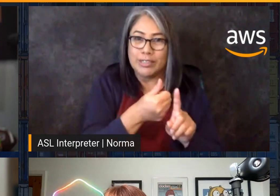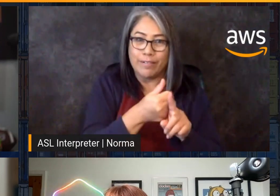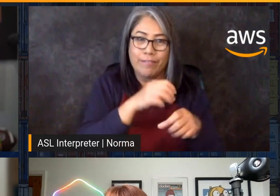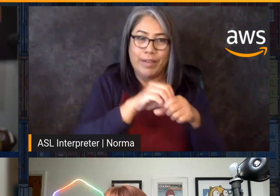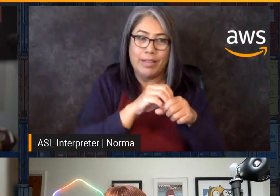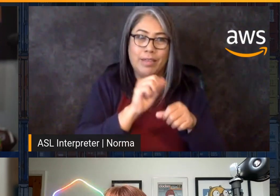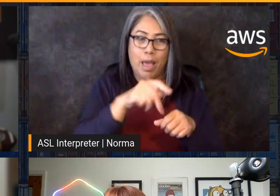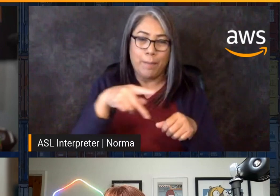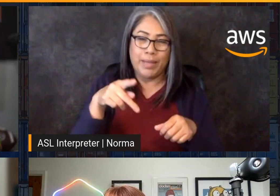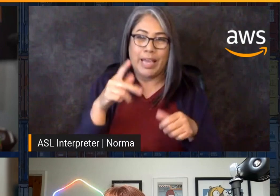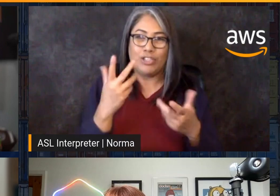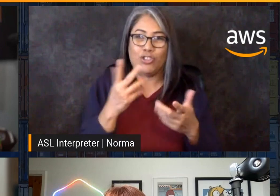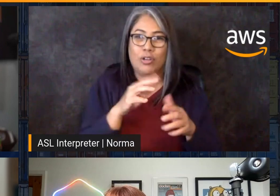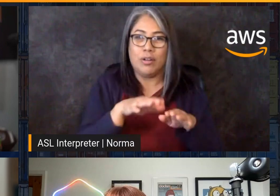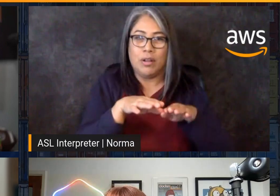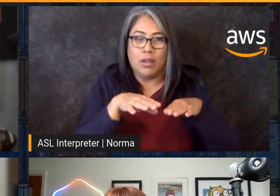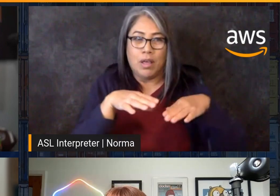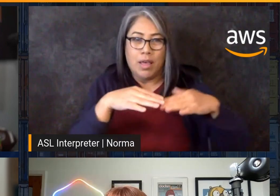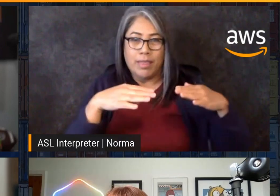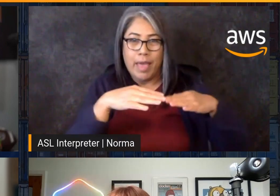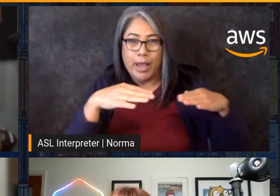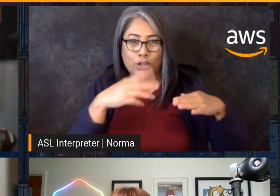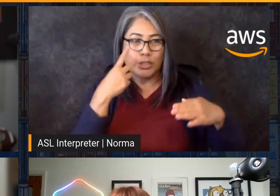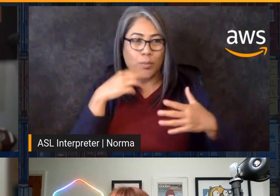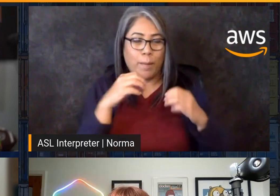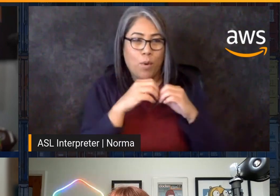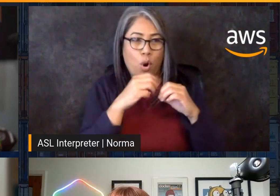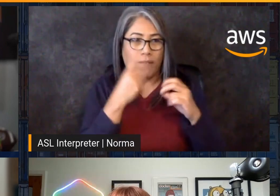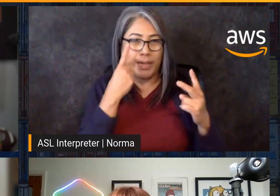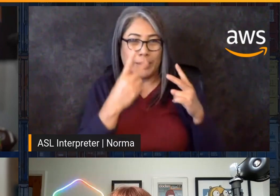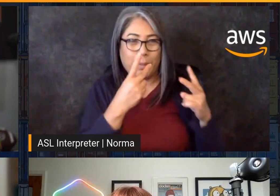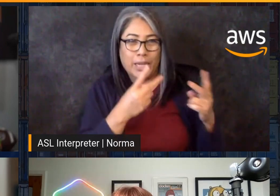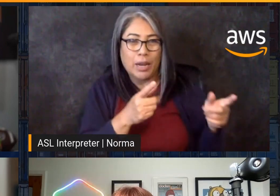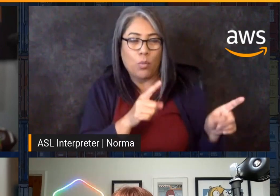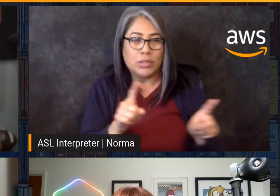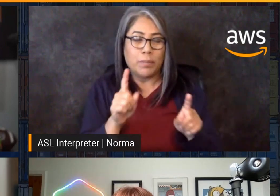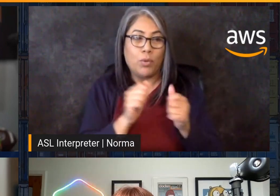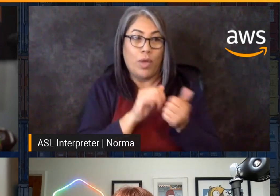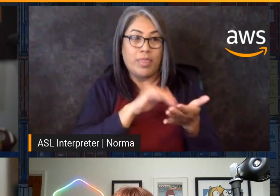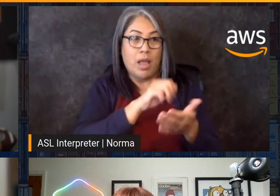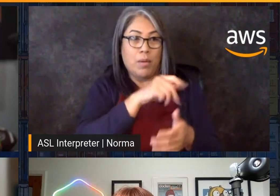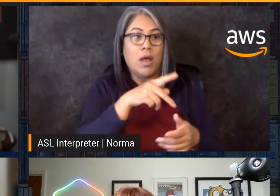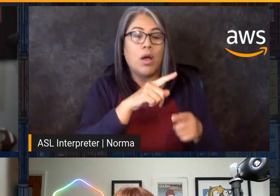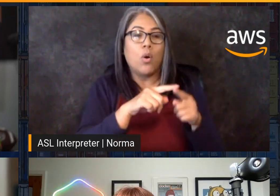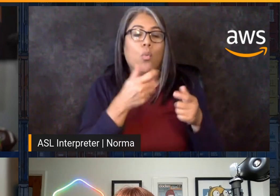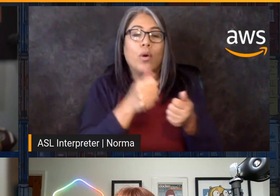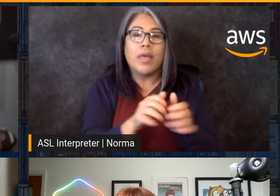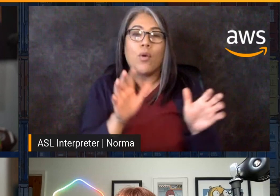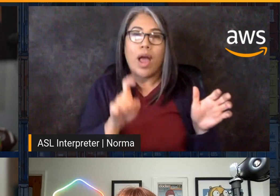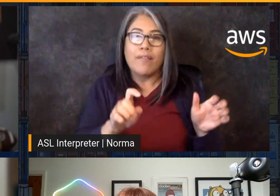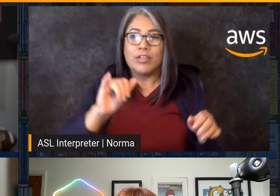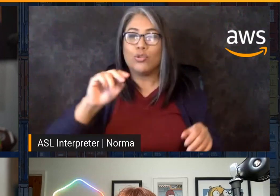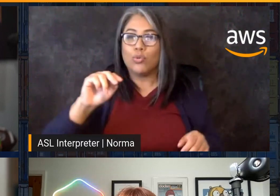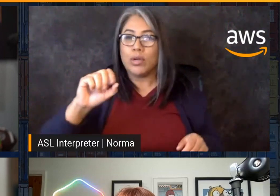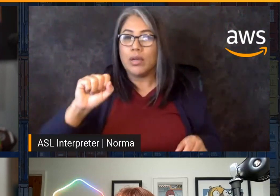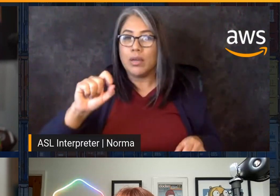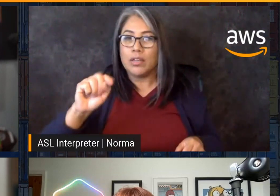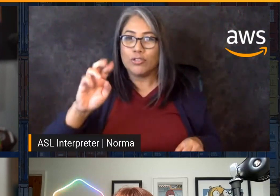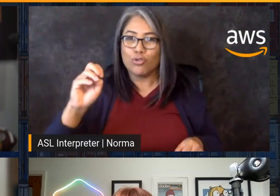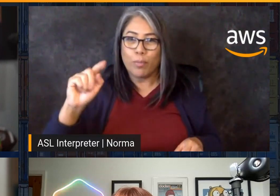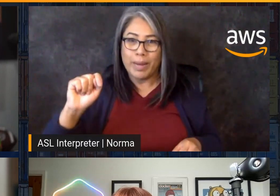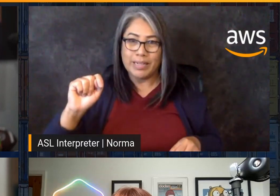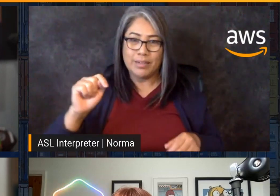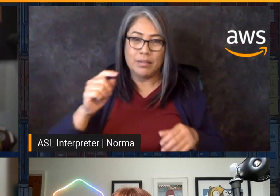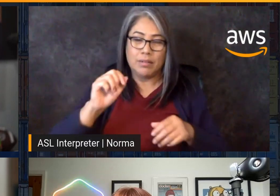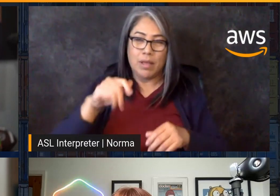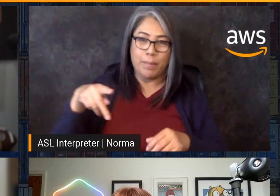can get better visibility of what's happening from that application without having to instrument the application, right? And that was kind of a step forward from the way that we